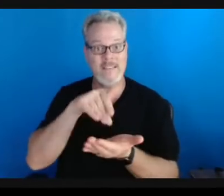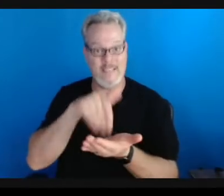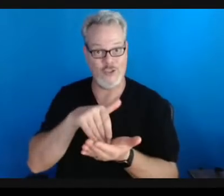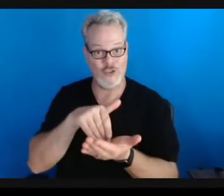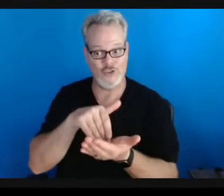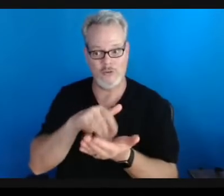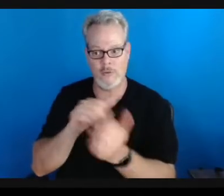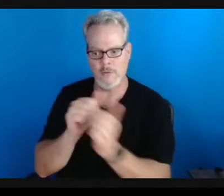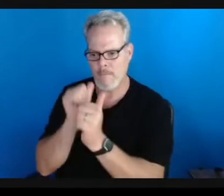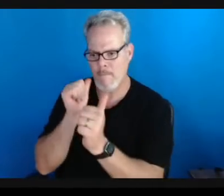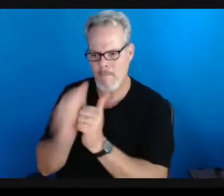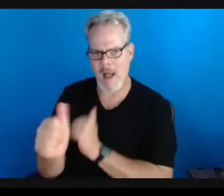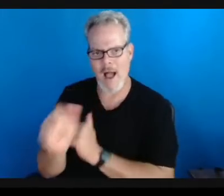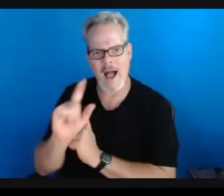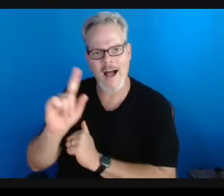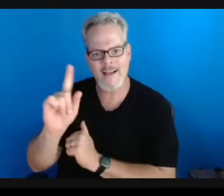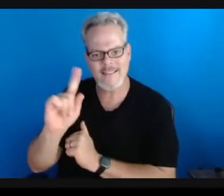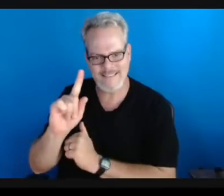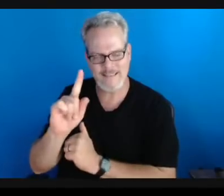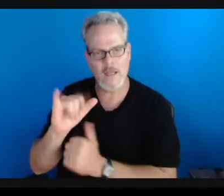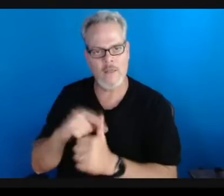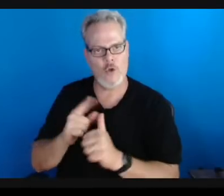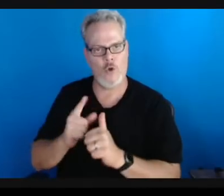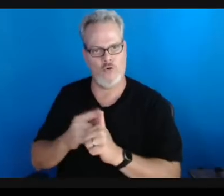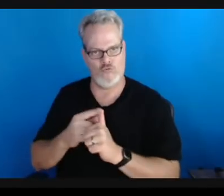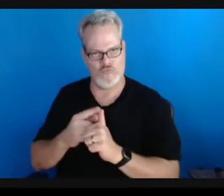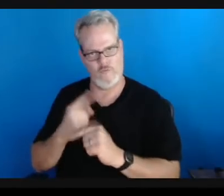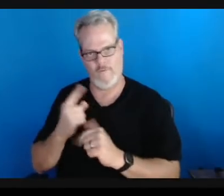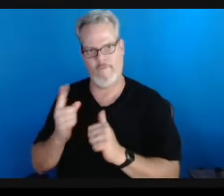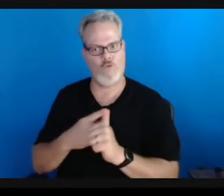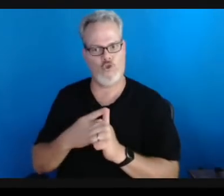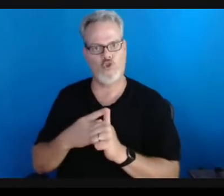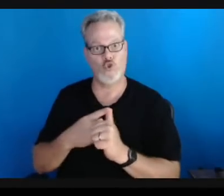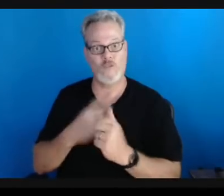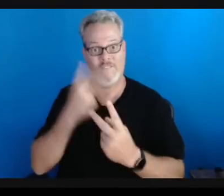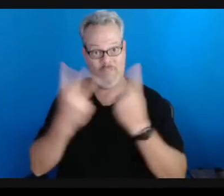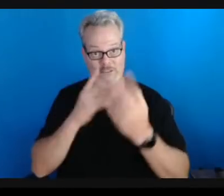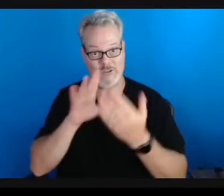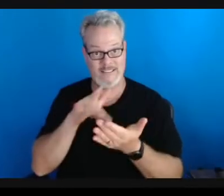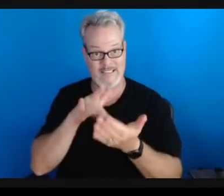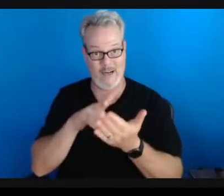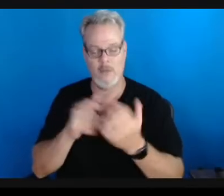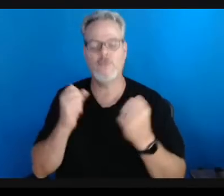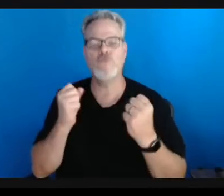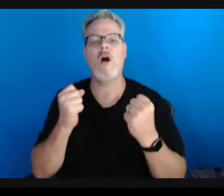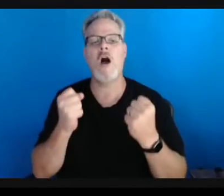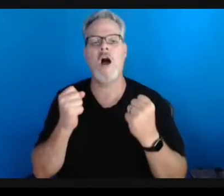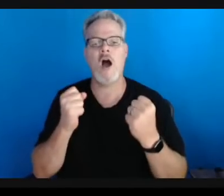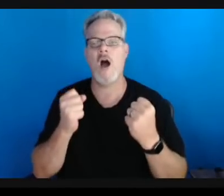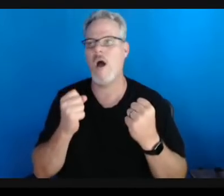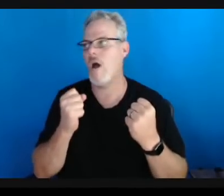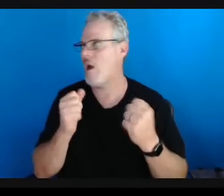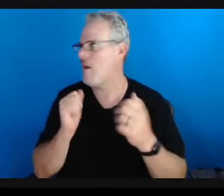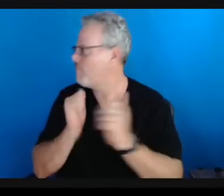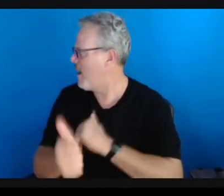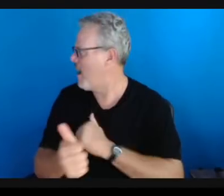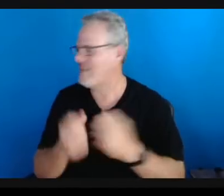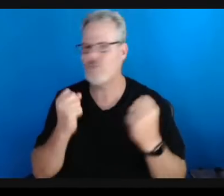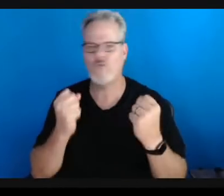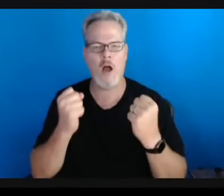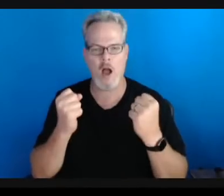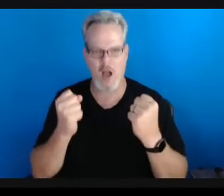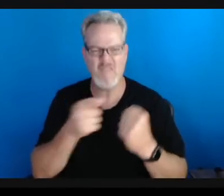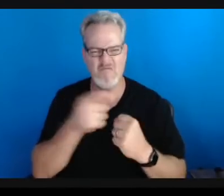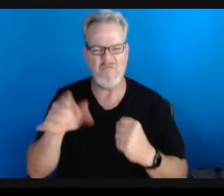past the original visitor center, and keep driving, and you'll find